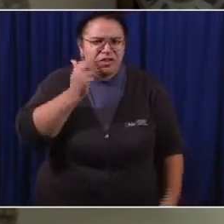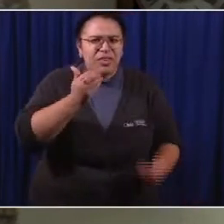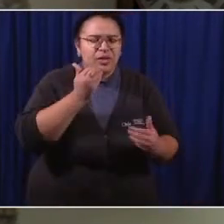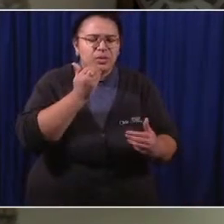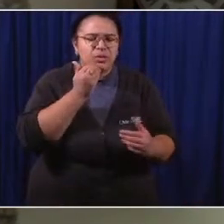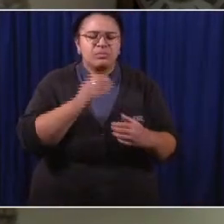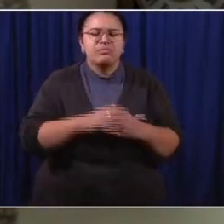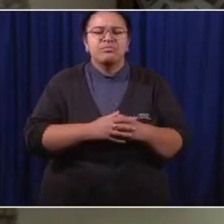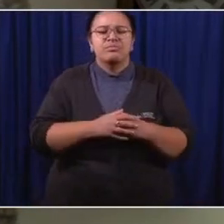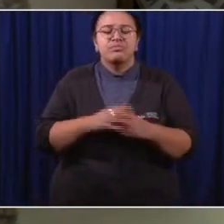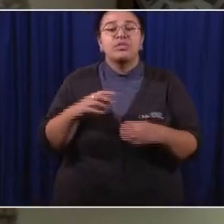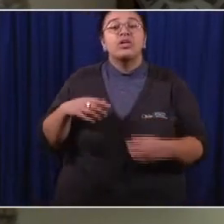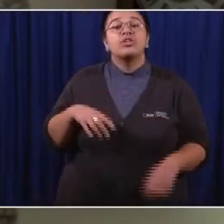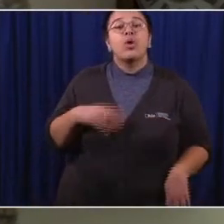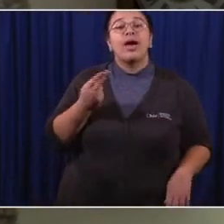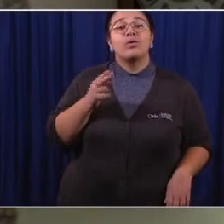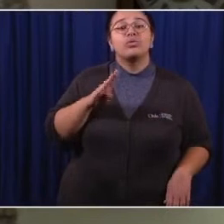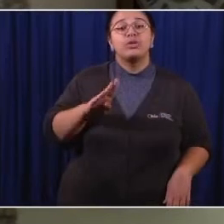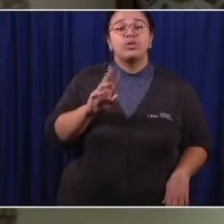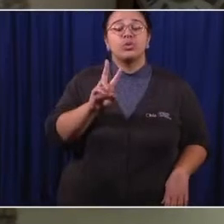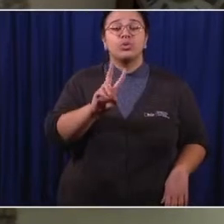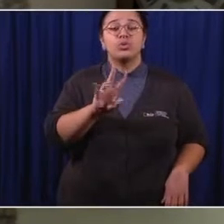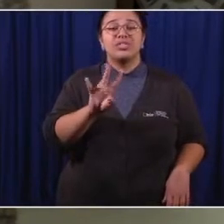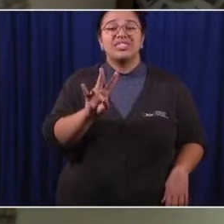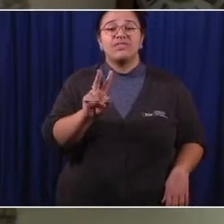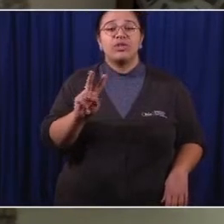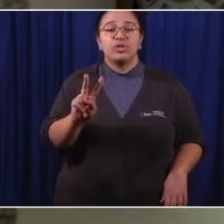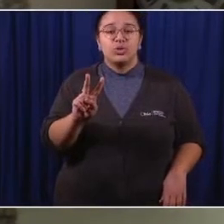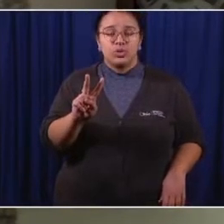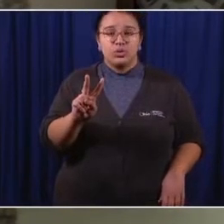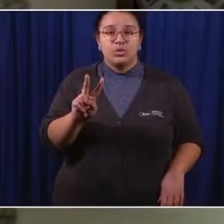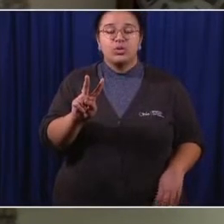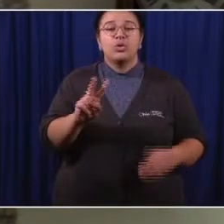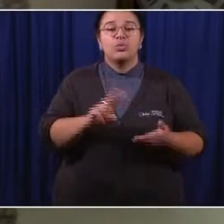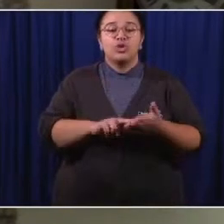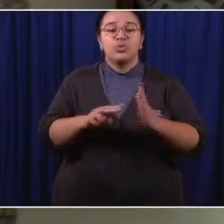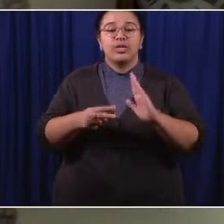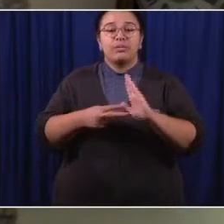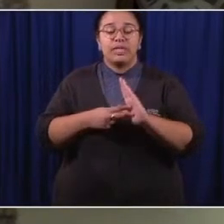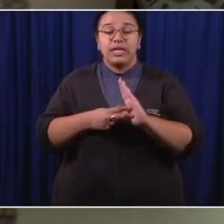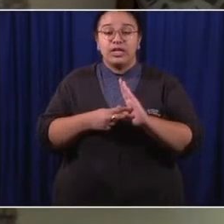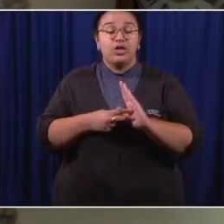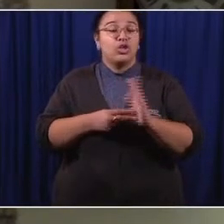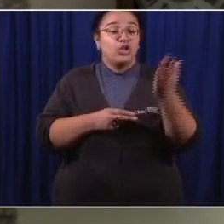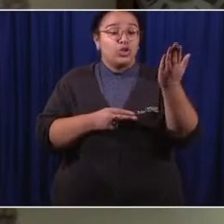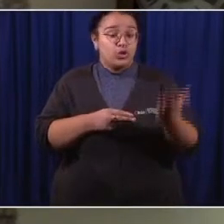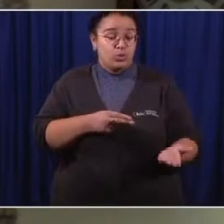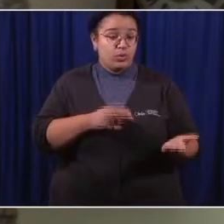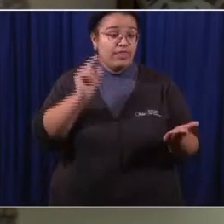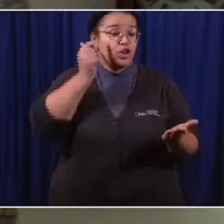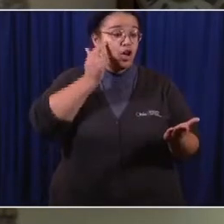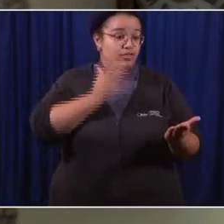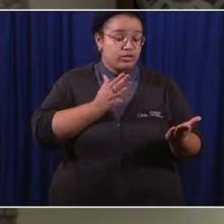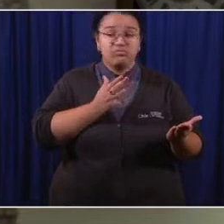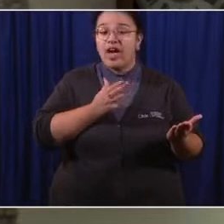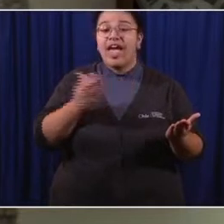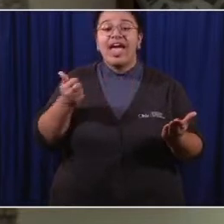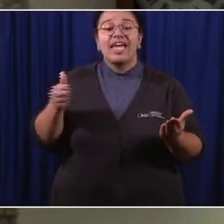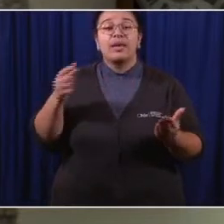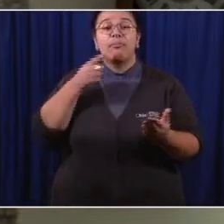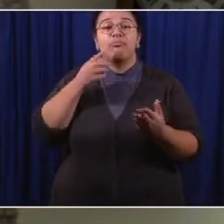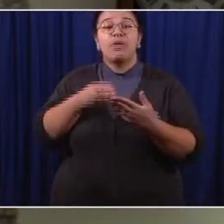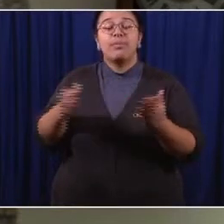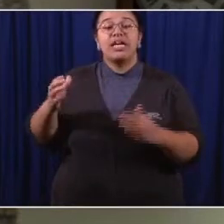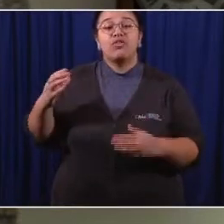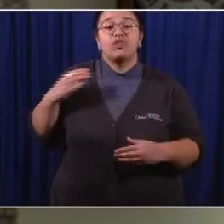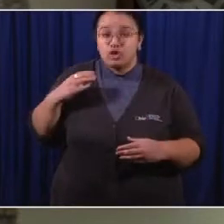sent you House Bill 272 that would restrict you and any public official, including your health director, from interfering with the